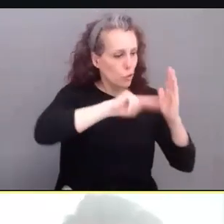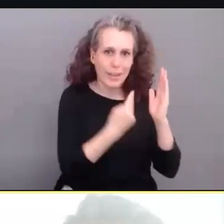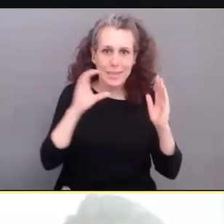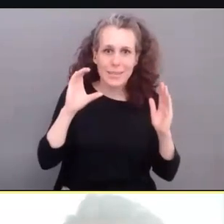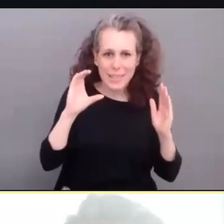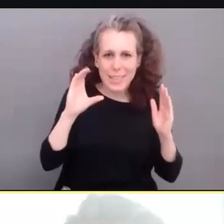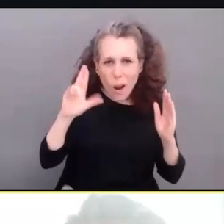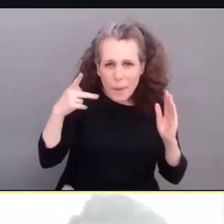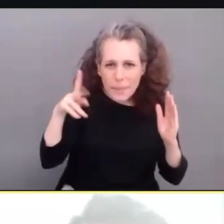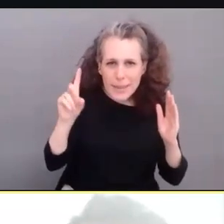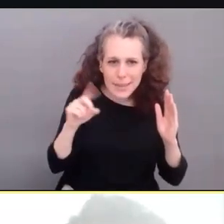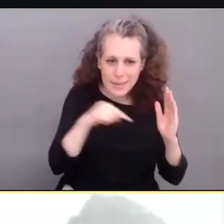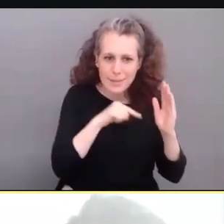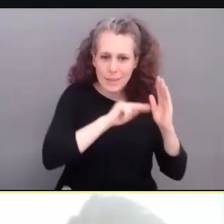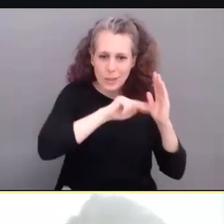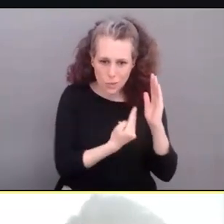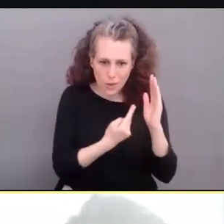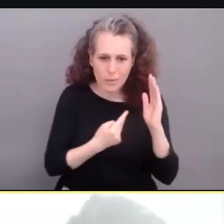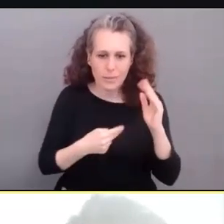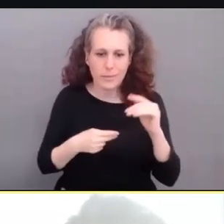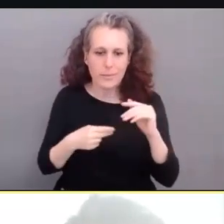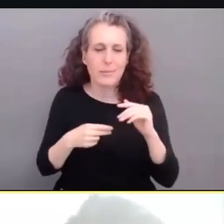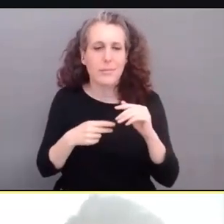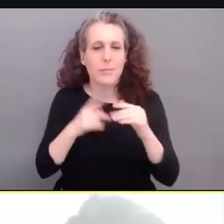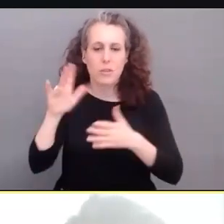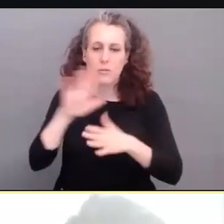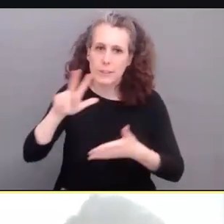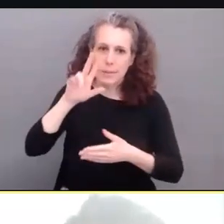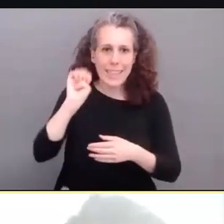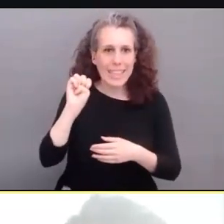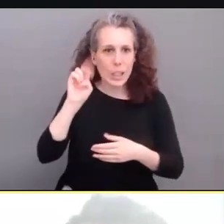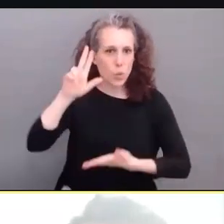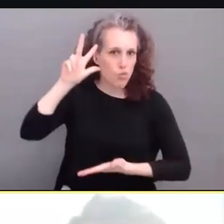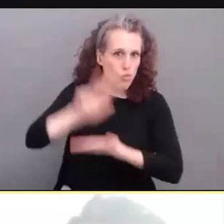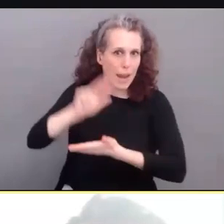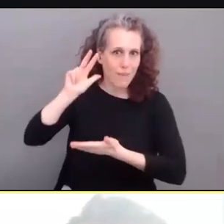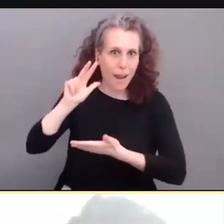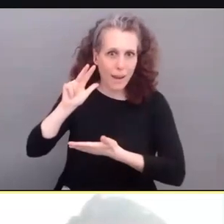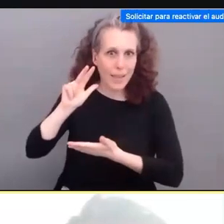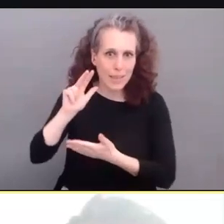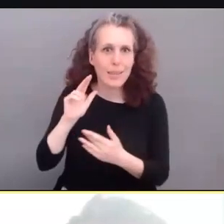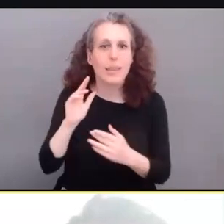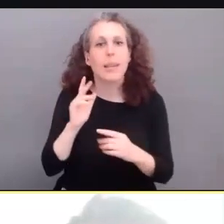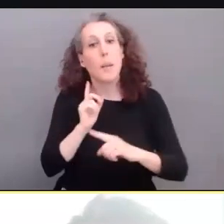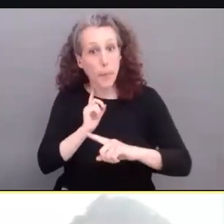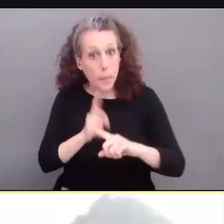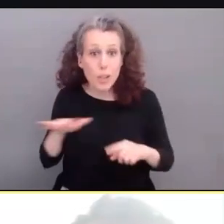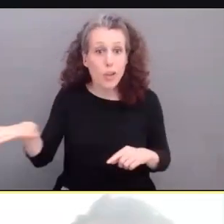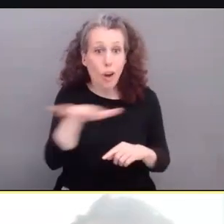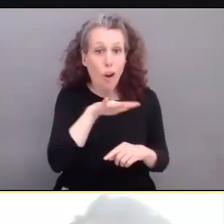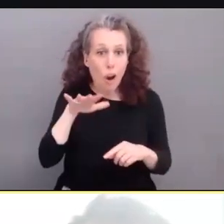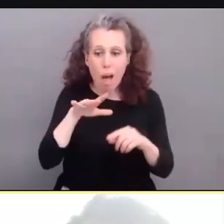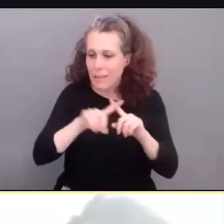Persons with Disabilities, which was ratified by the EU as a region, but also by all member states of the